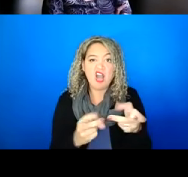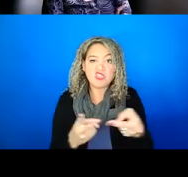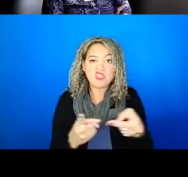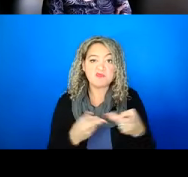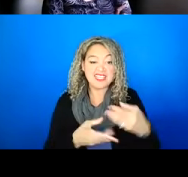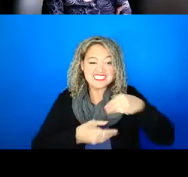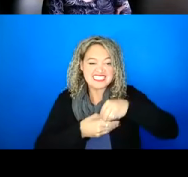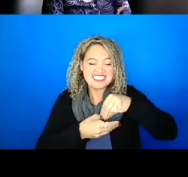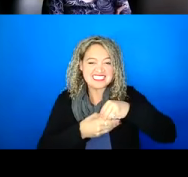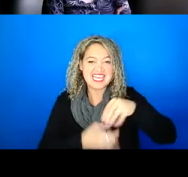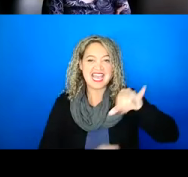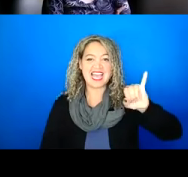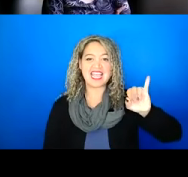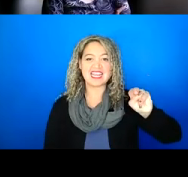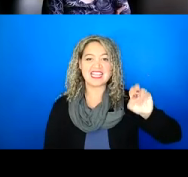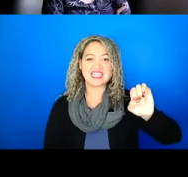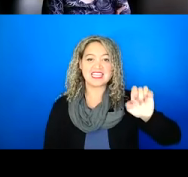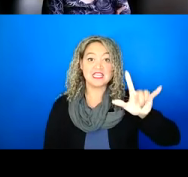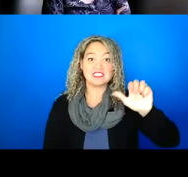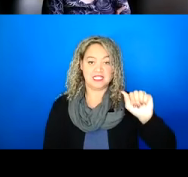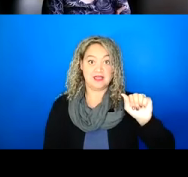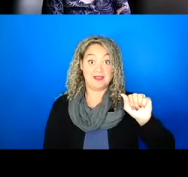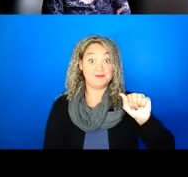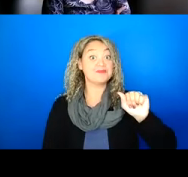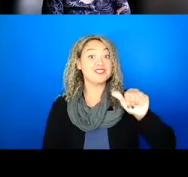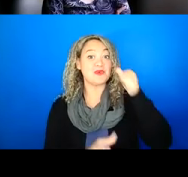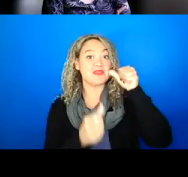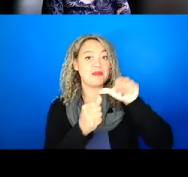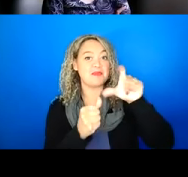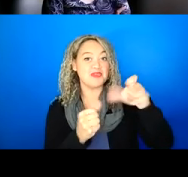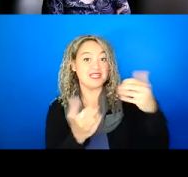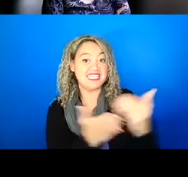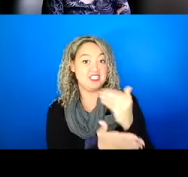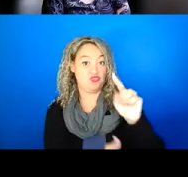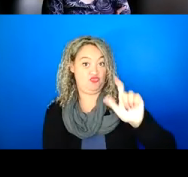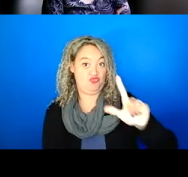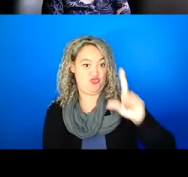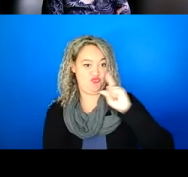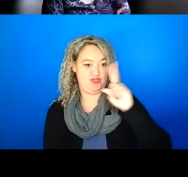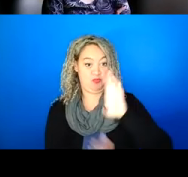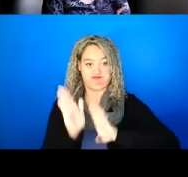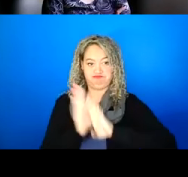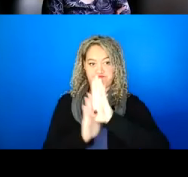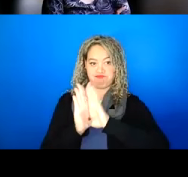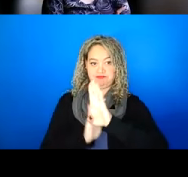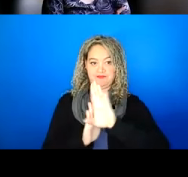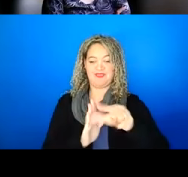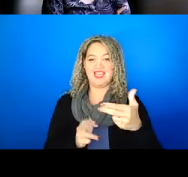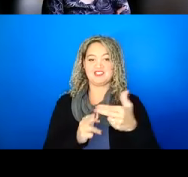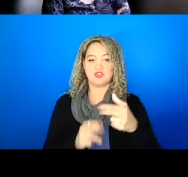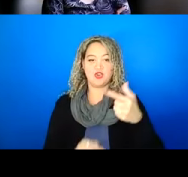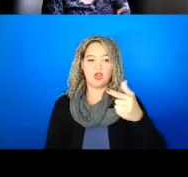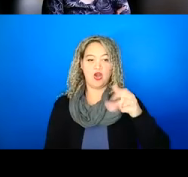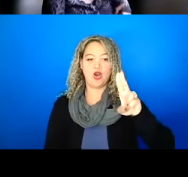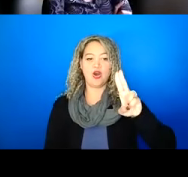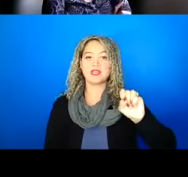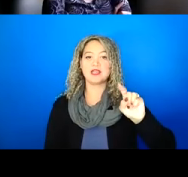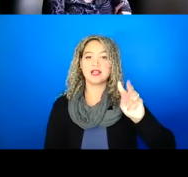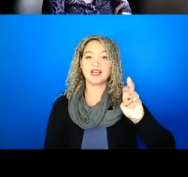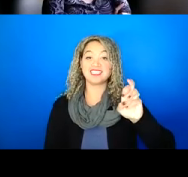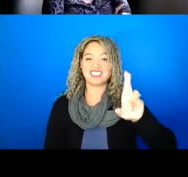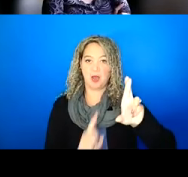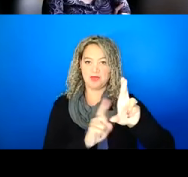So we need that new tool, and we built it. This is our gustometer,